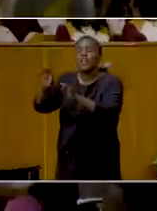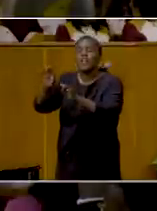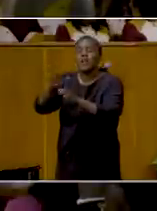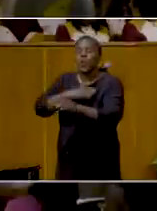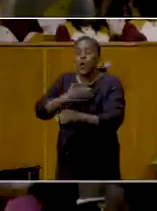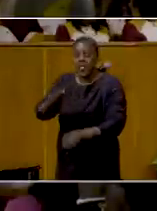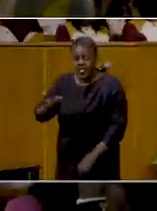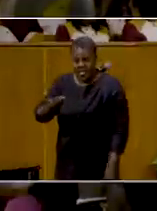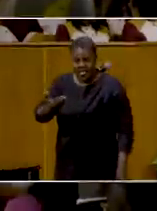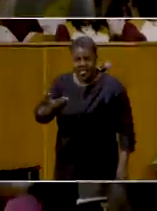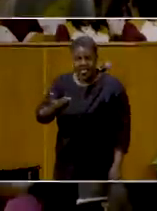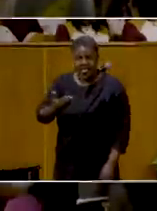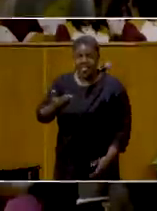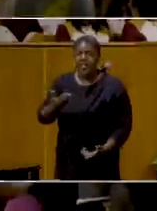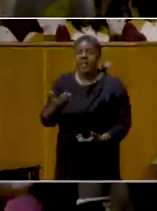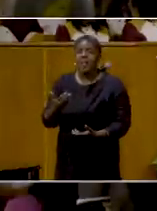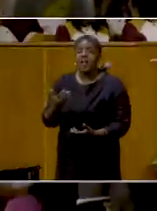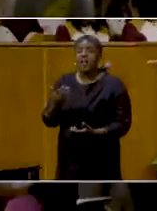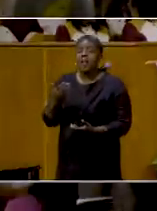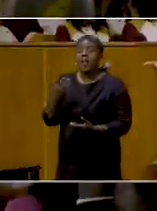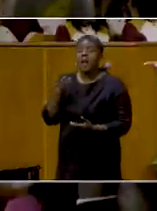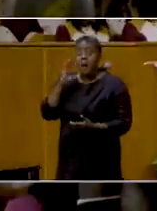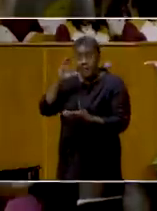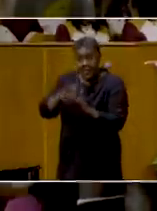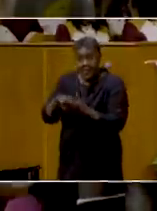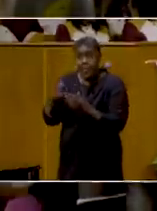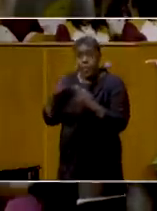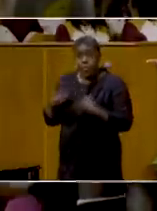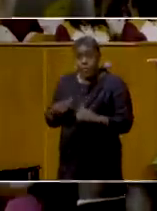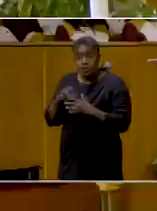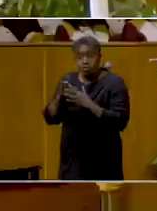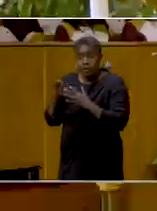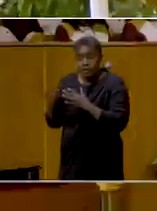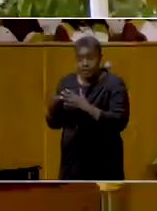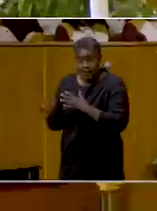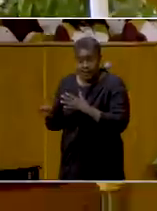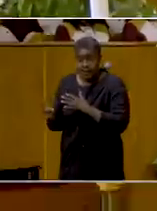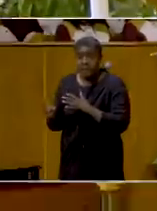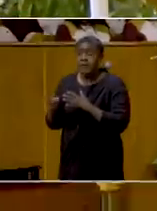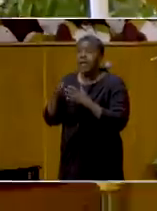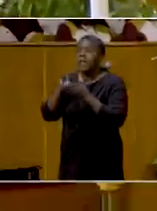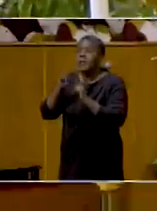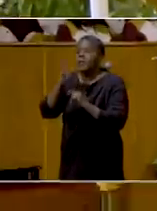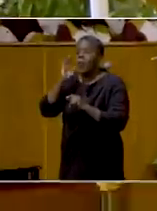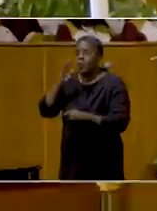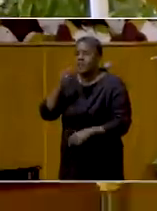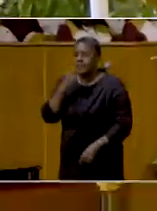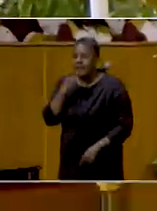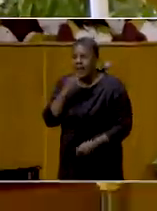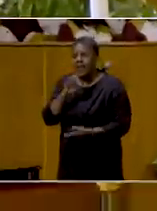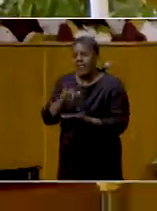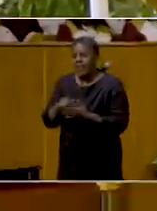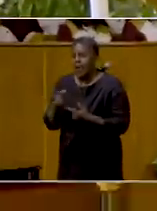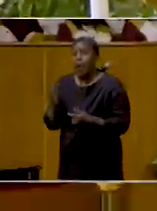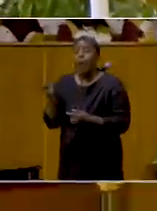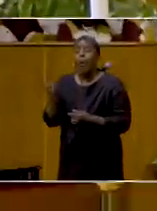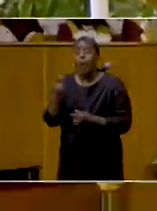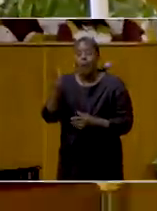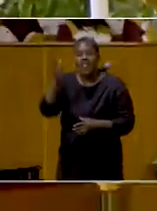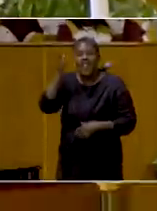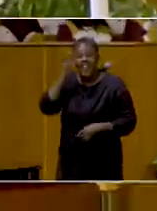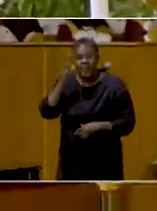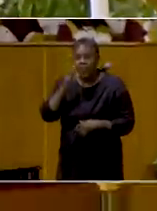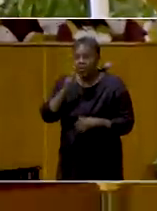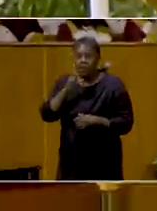The people who believe in human choice. And the people who say that all evil is